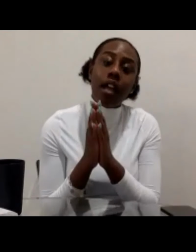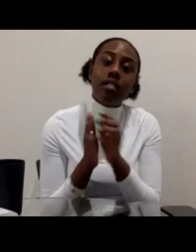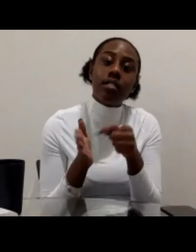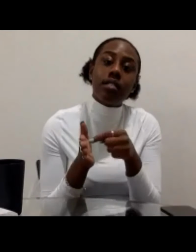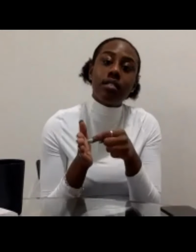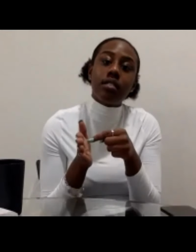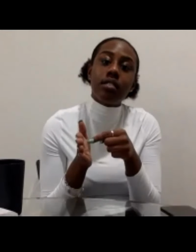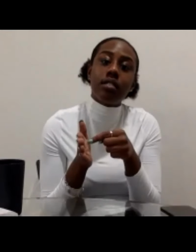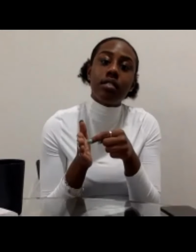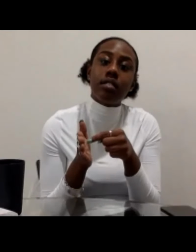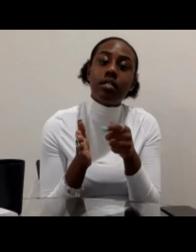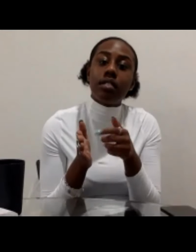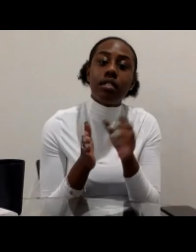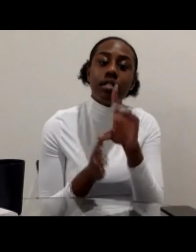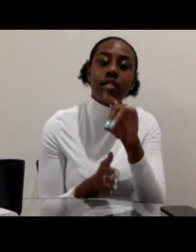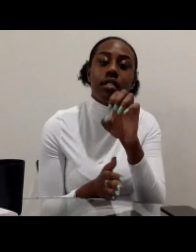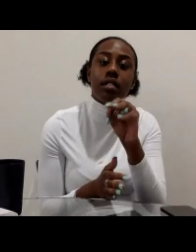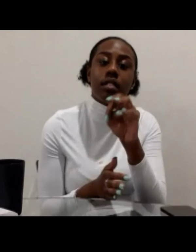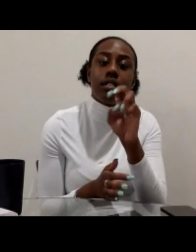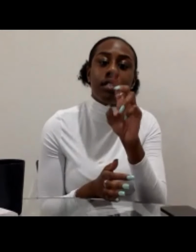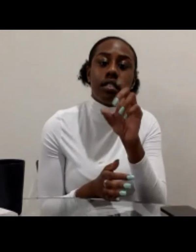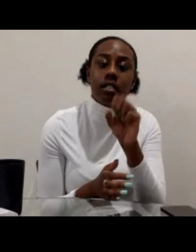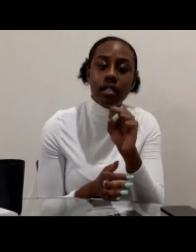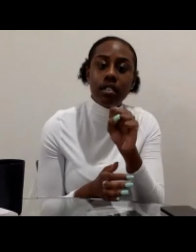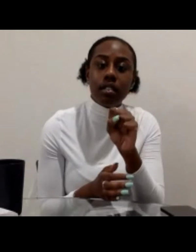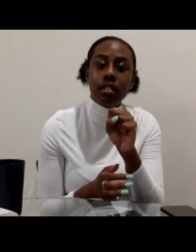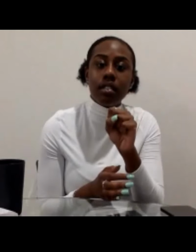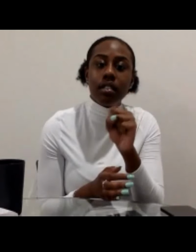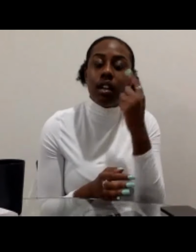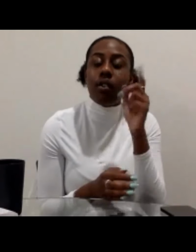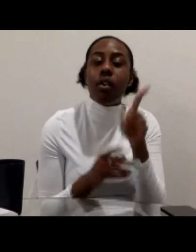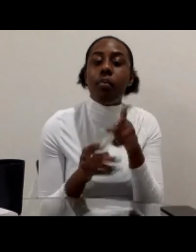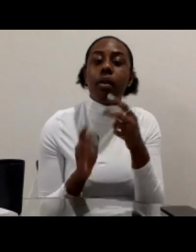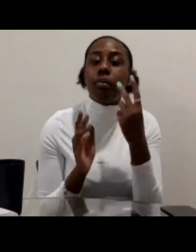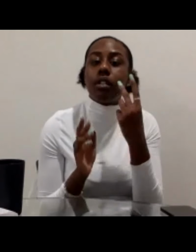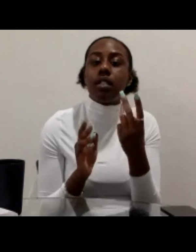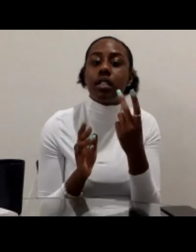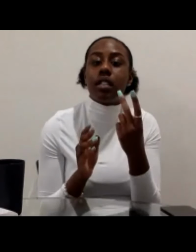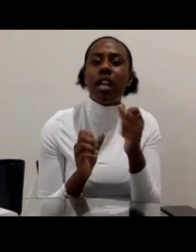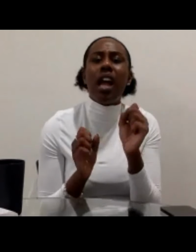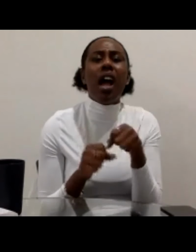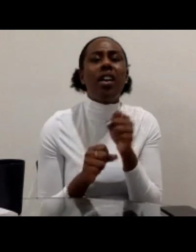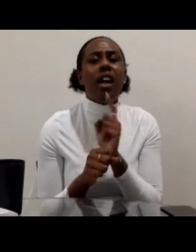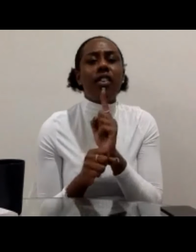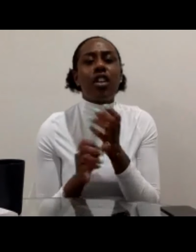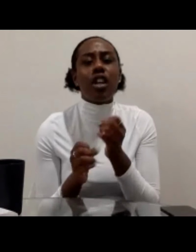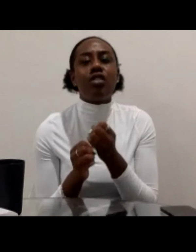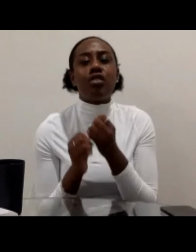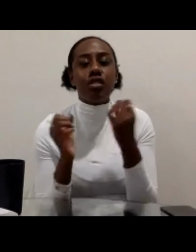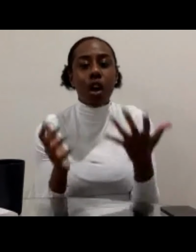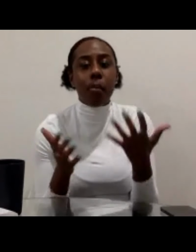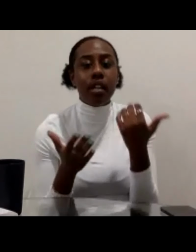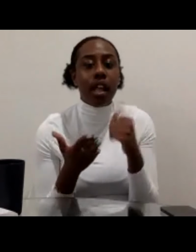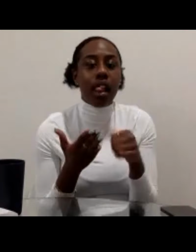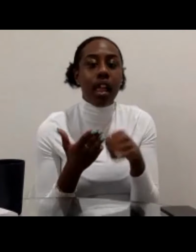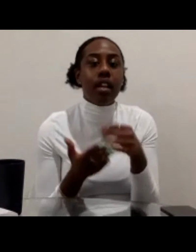We can talk. Yep. Yeah. The link. I can, for sure. There's so many letters and petitions. I'd be happy to